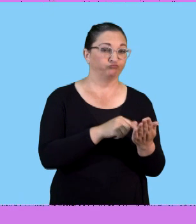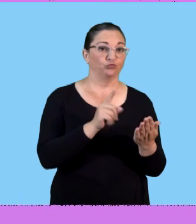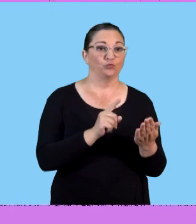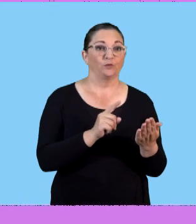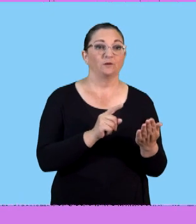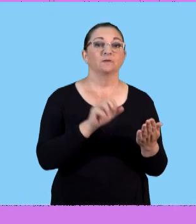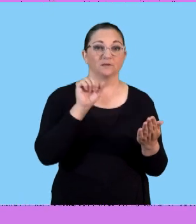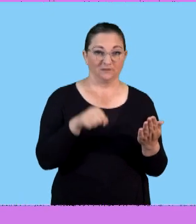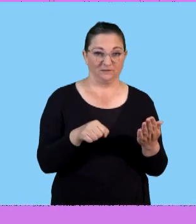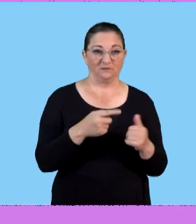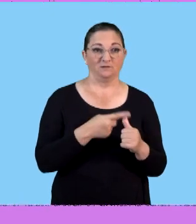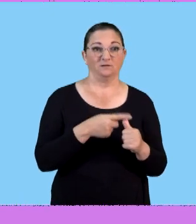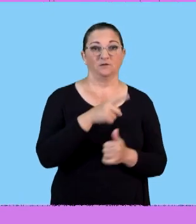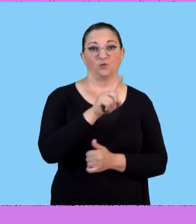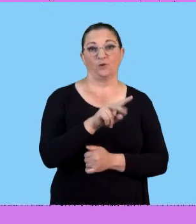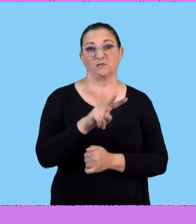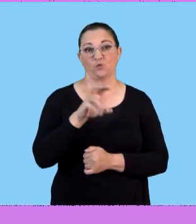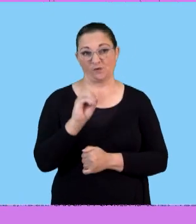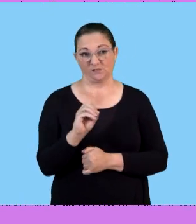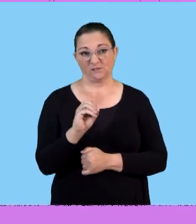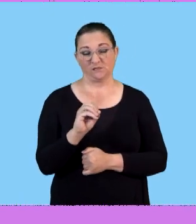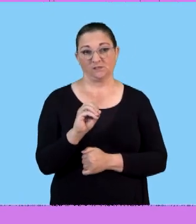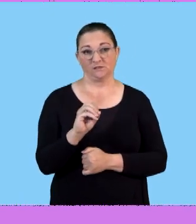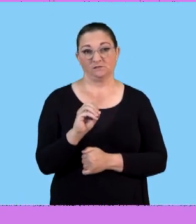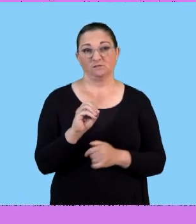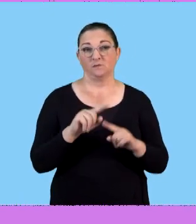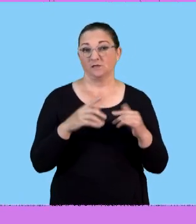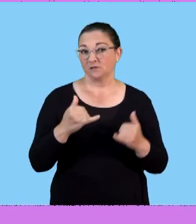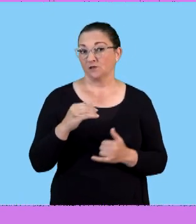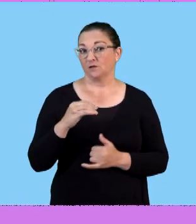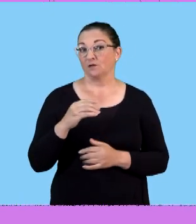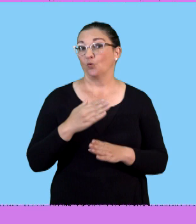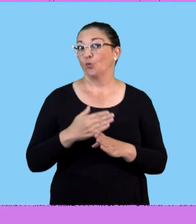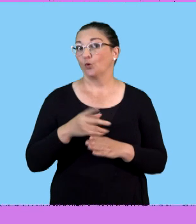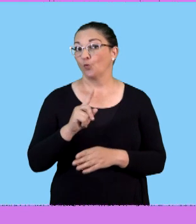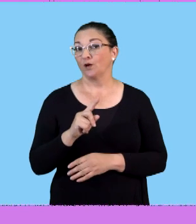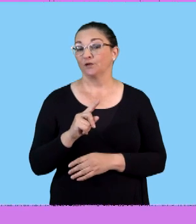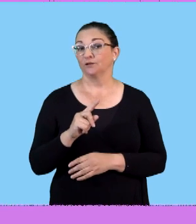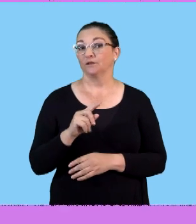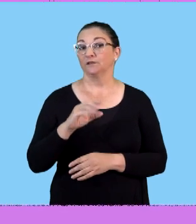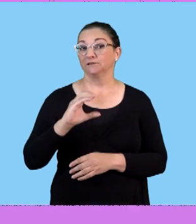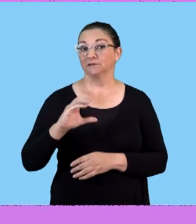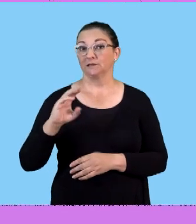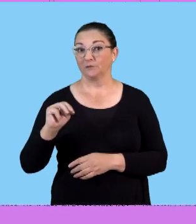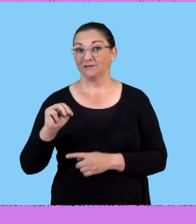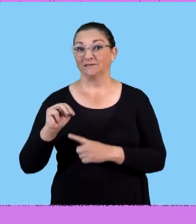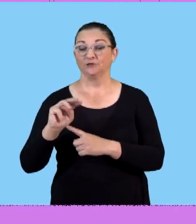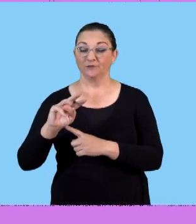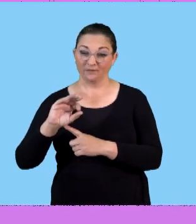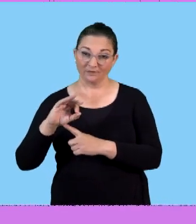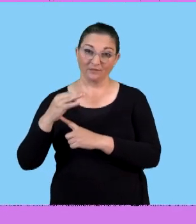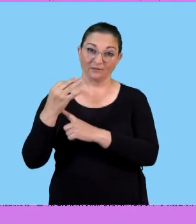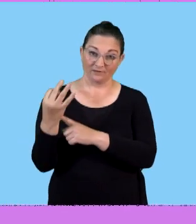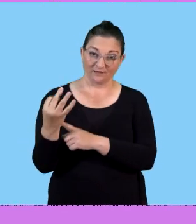4 multiplied by 5. That indeed will give us an answer of 120. And please note, we are working